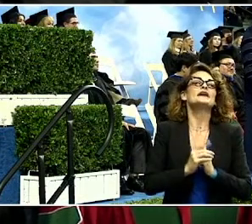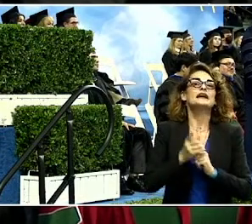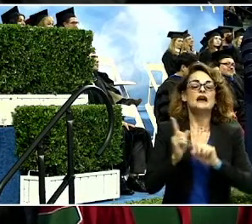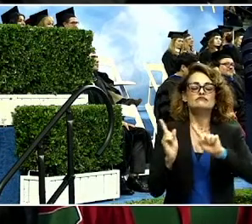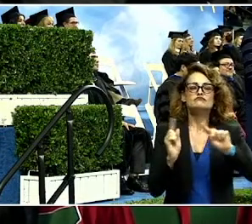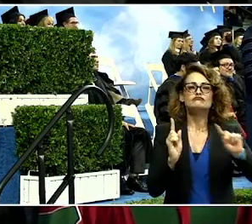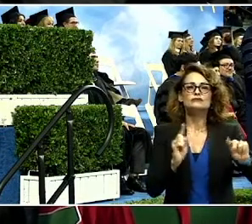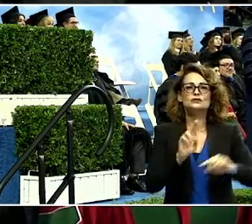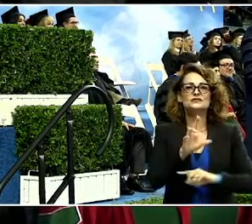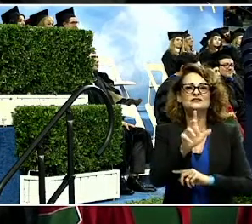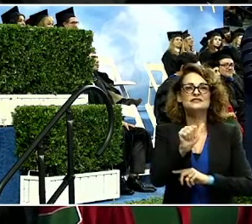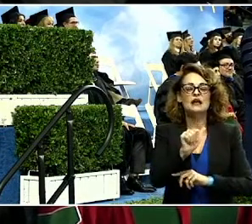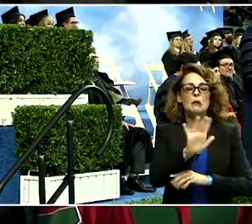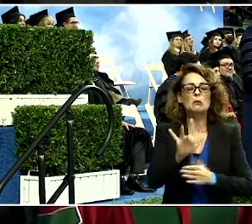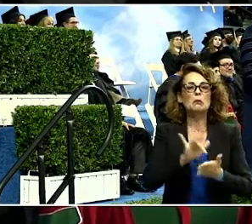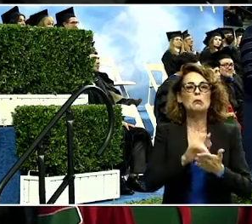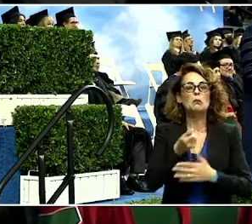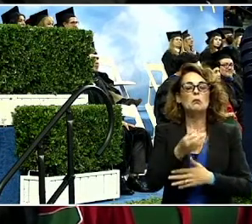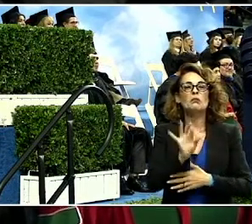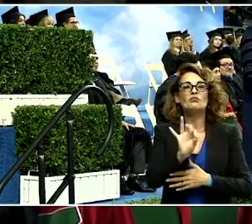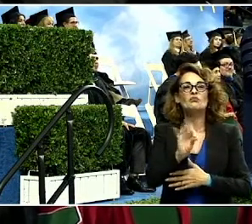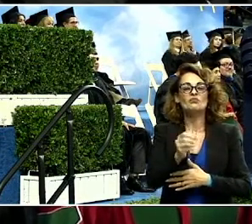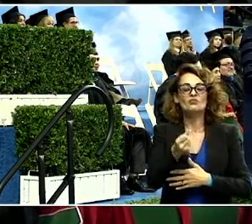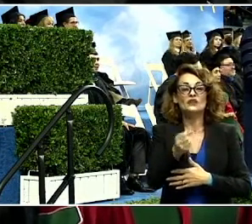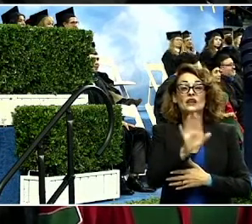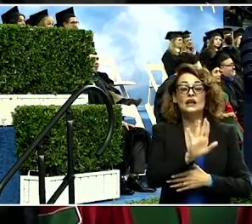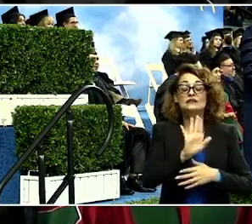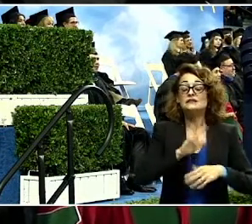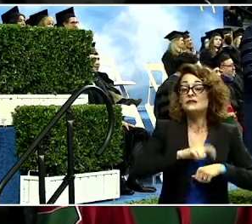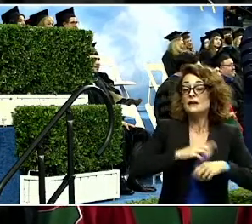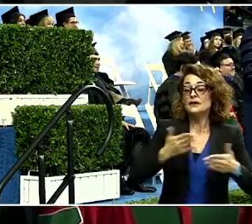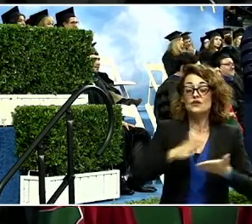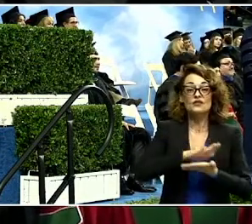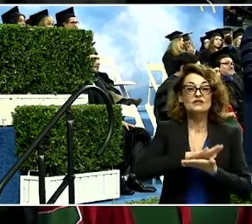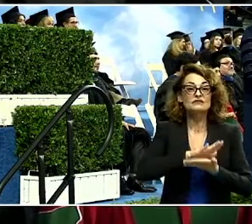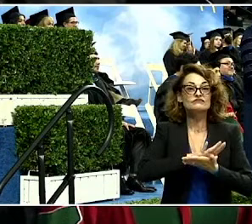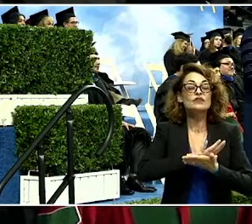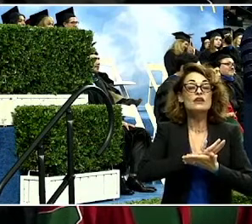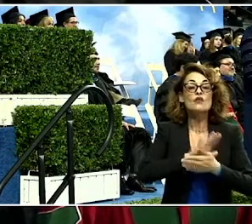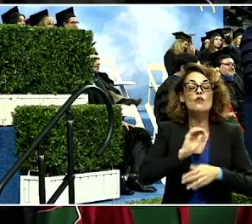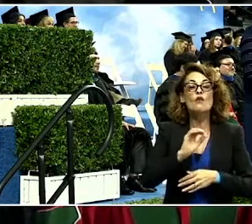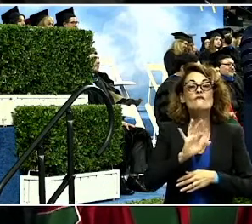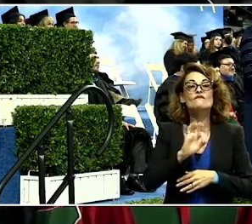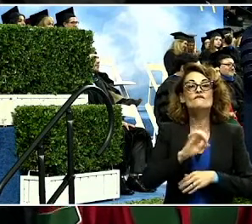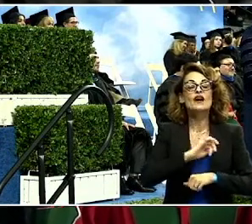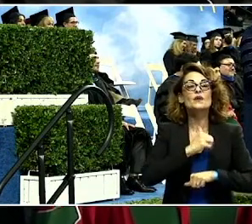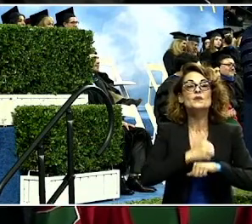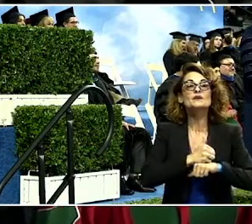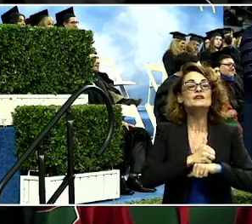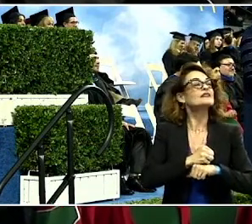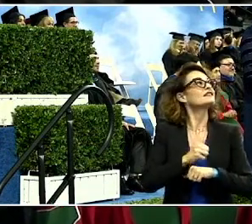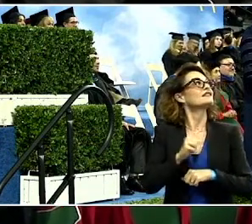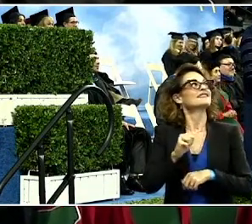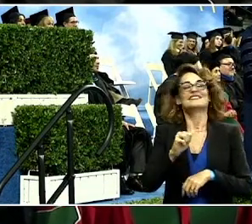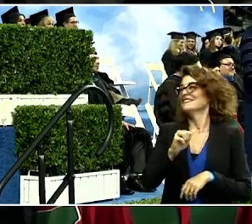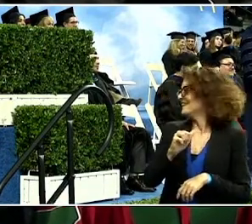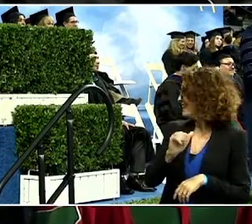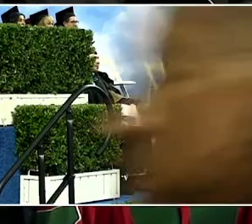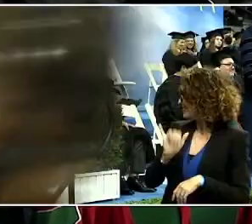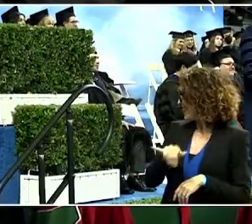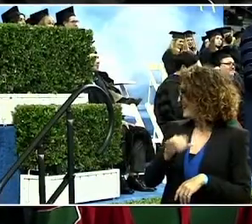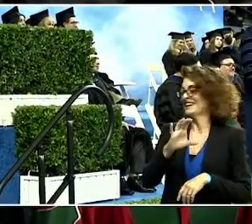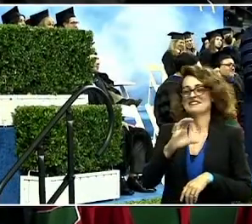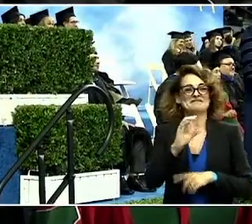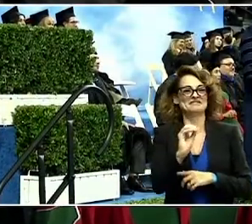UCLA in the mid-1990s. During his time on campus, he co-founded LAPU, the Coyote That Cares Theater Company,